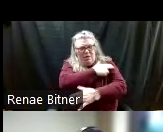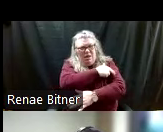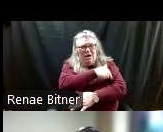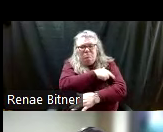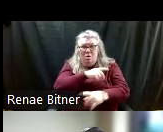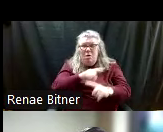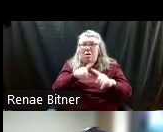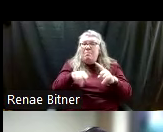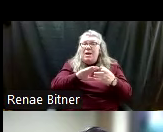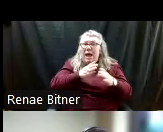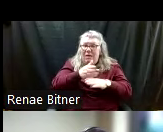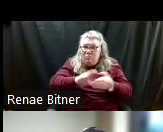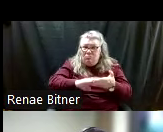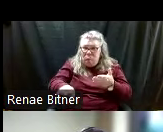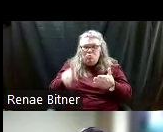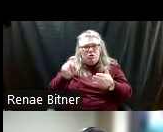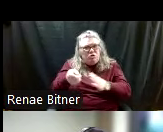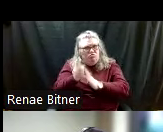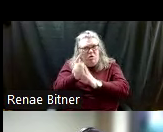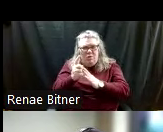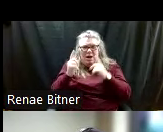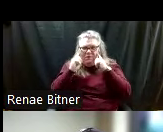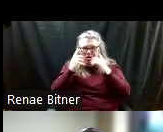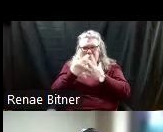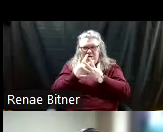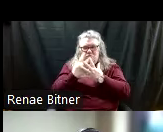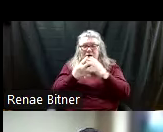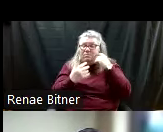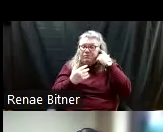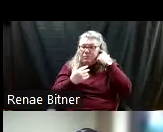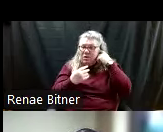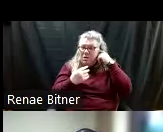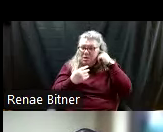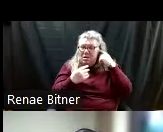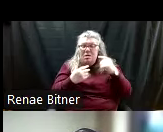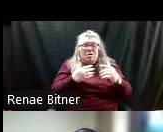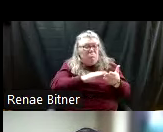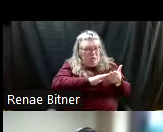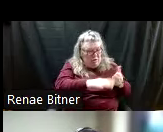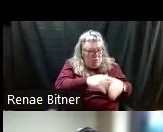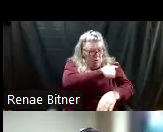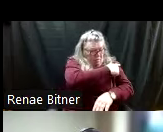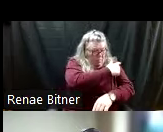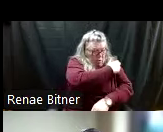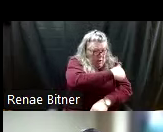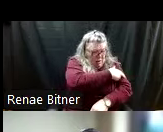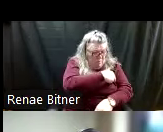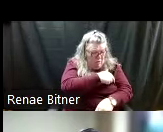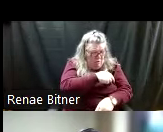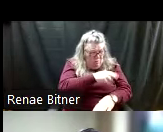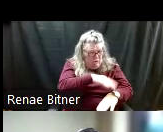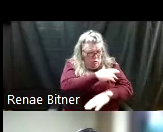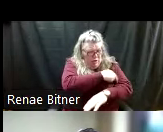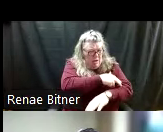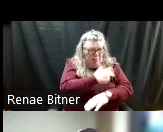prioritized as soon as we were home. So 3 days after we had been home from Sanford Children's, we